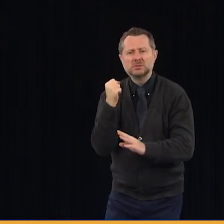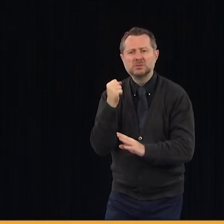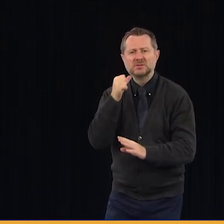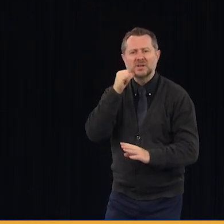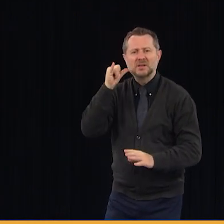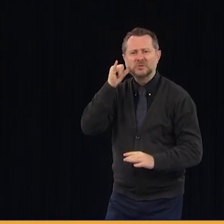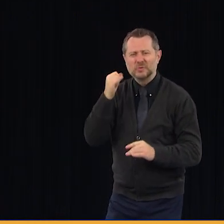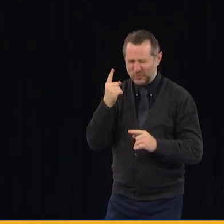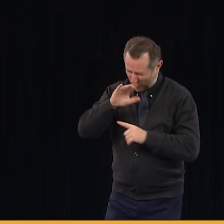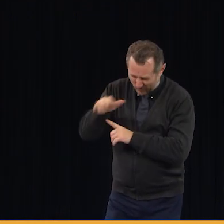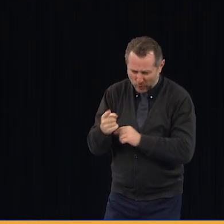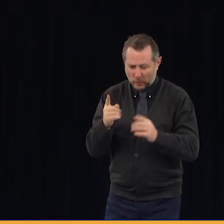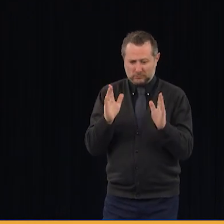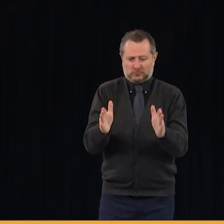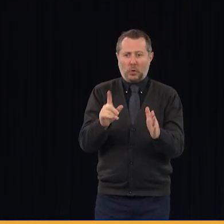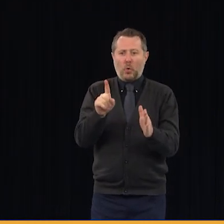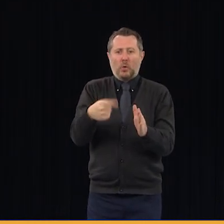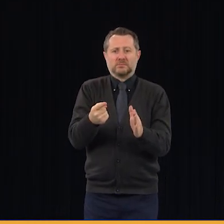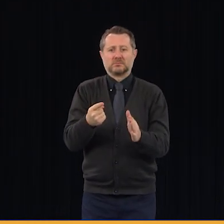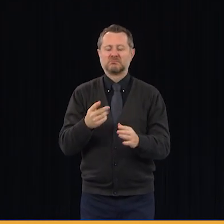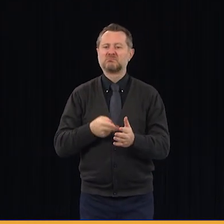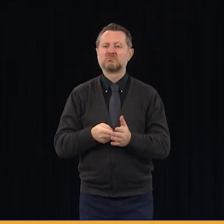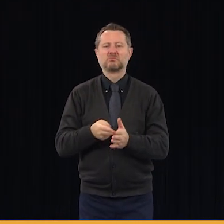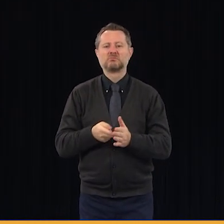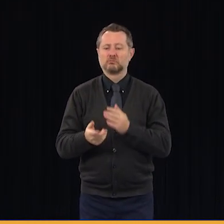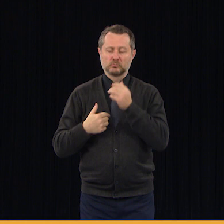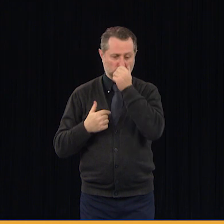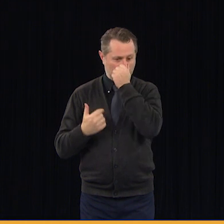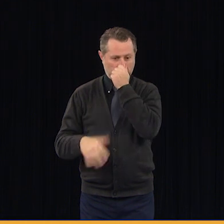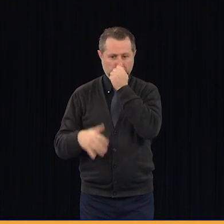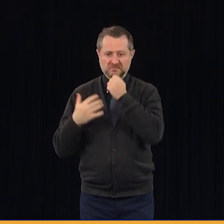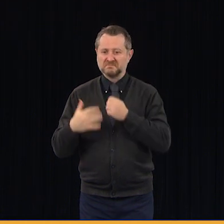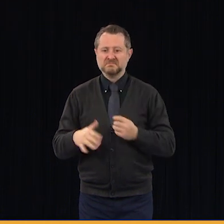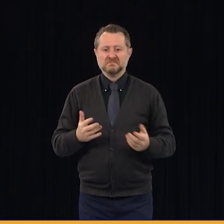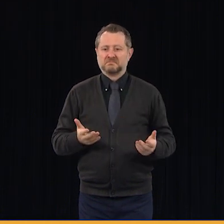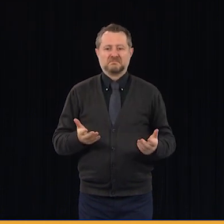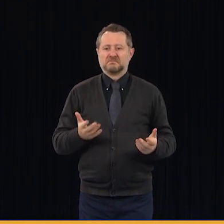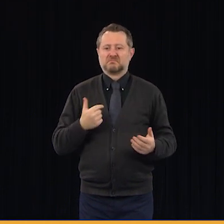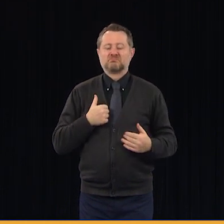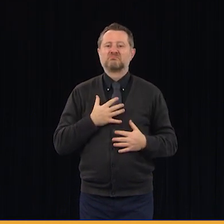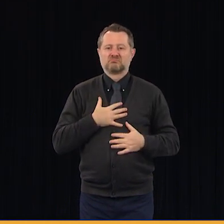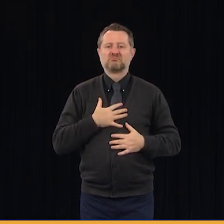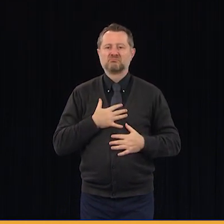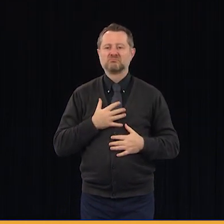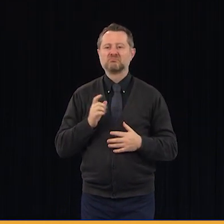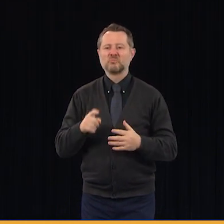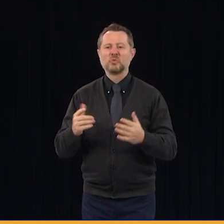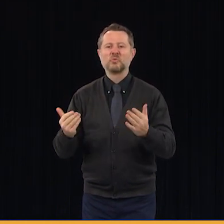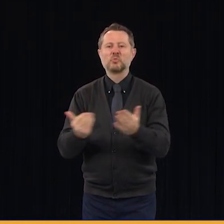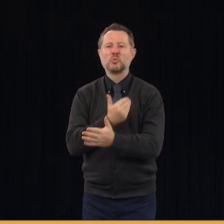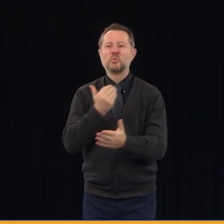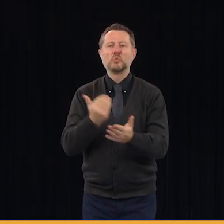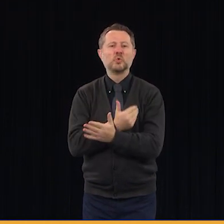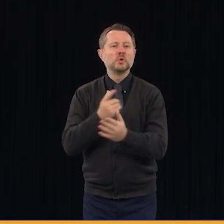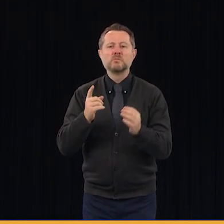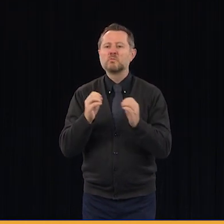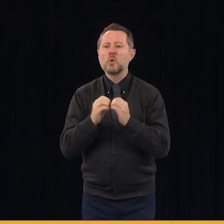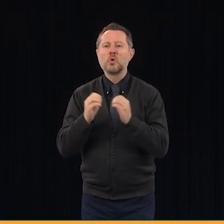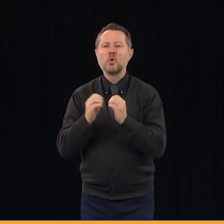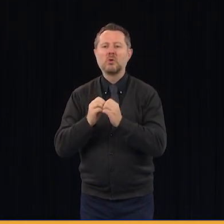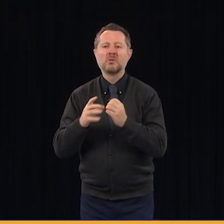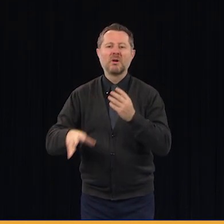to the point, frankly, that we're going to bring in additional funeral directors to deal